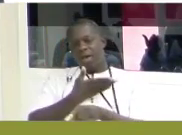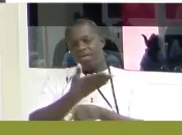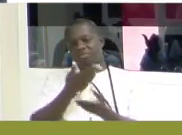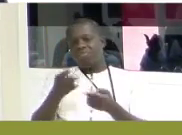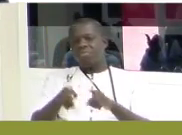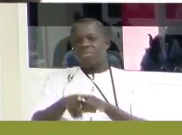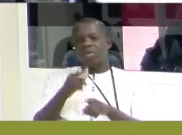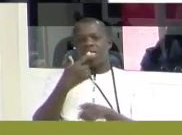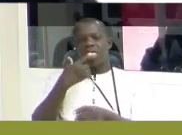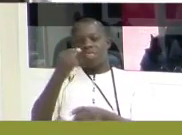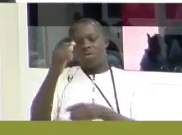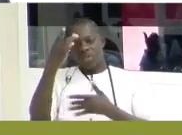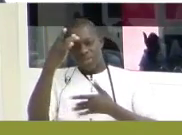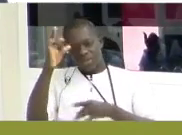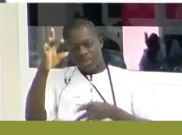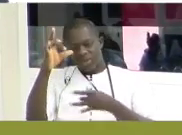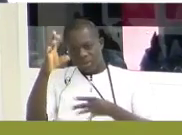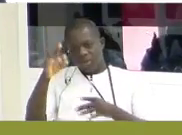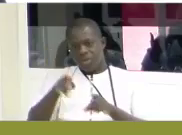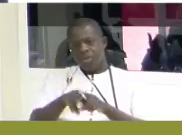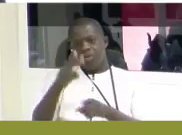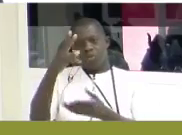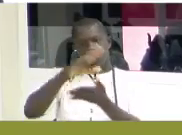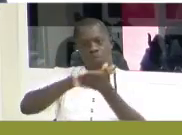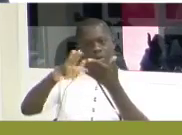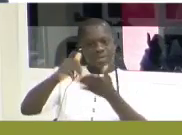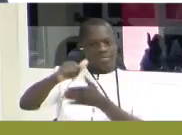stories, but published like a week or 2 weeks back.